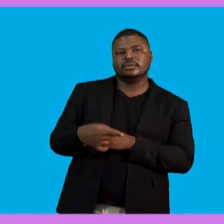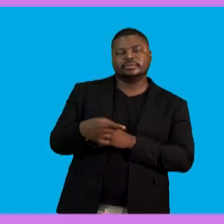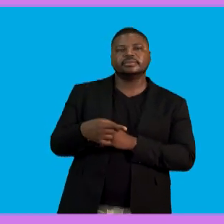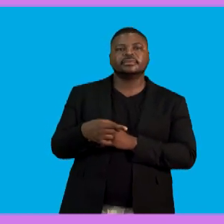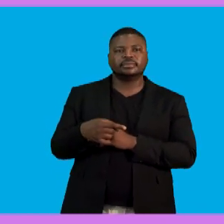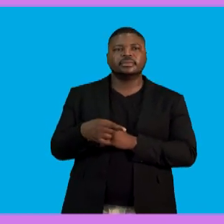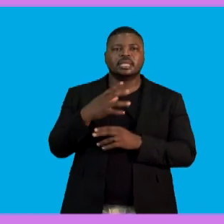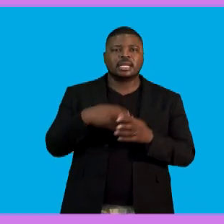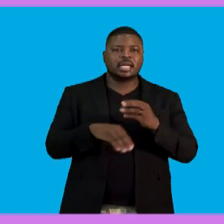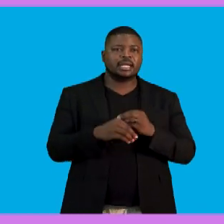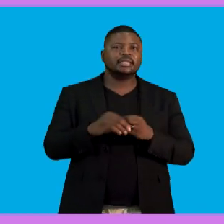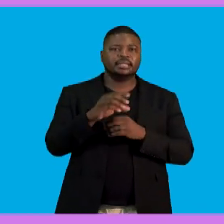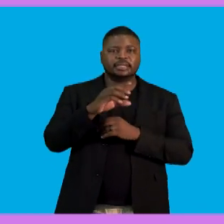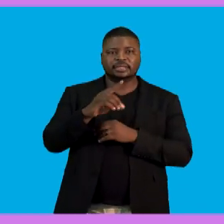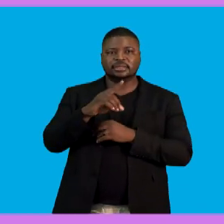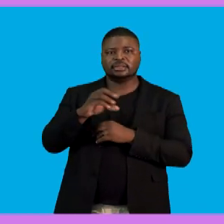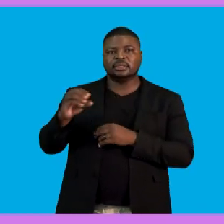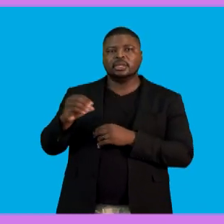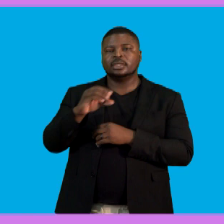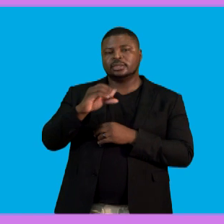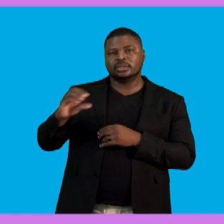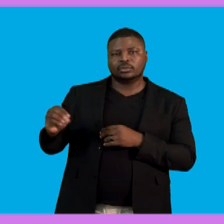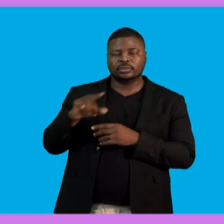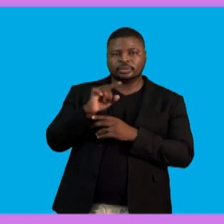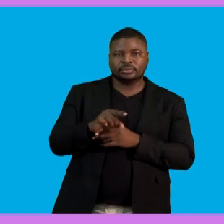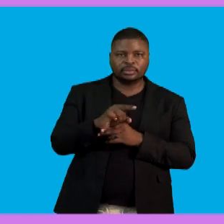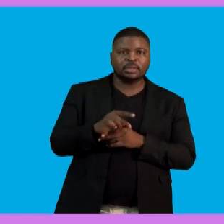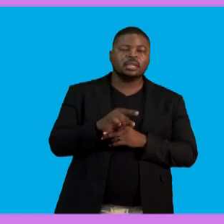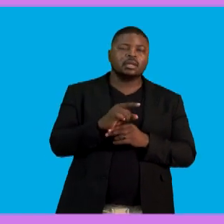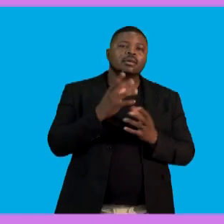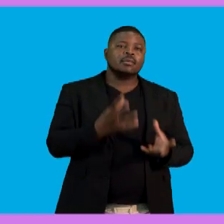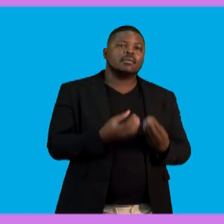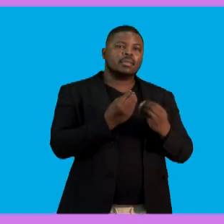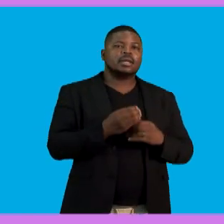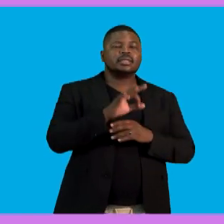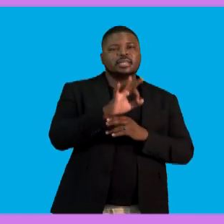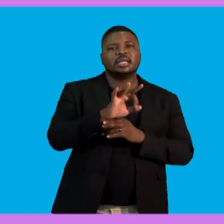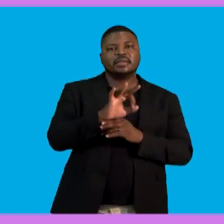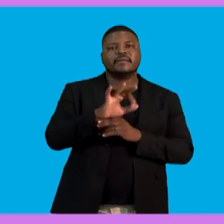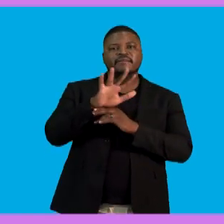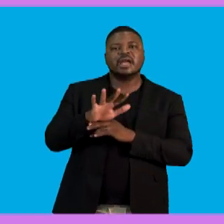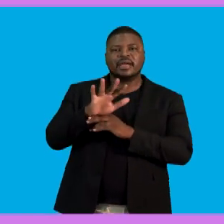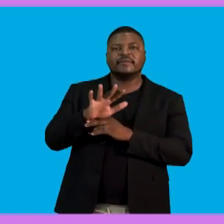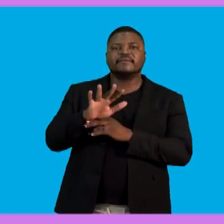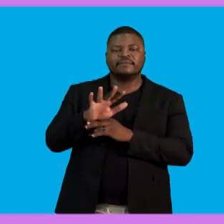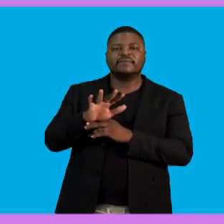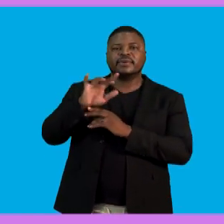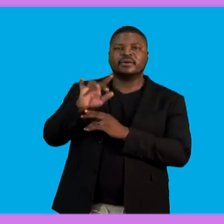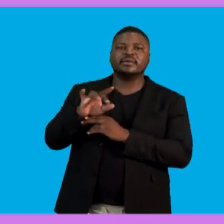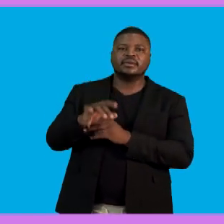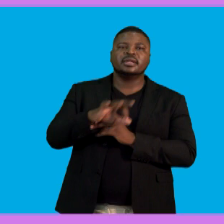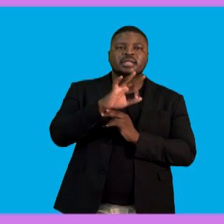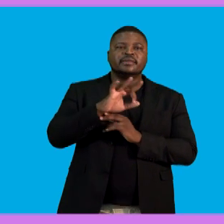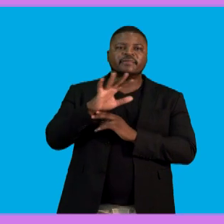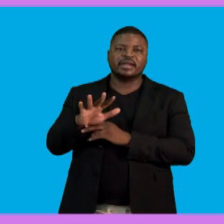35,000. You just add the zeros to the 35, right, which is 3 of the zeros. This gives us 35 what? Kilograms. Then we